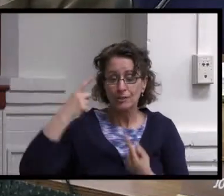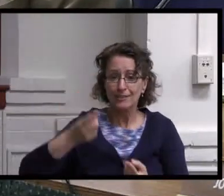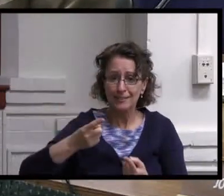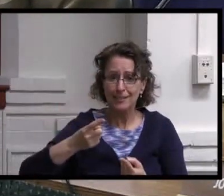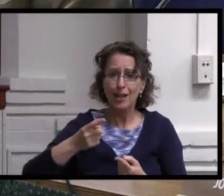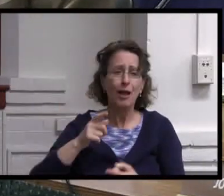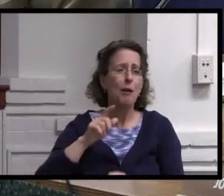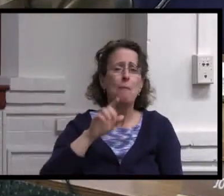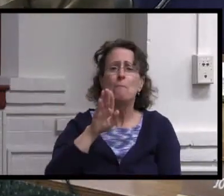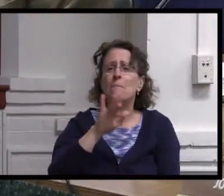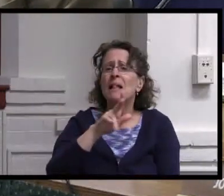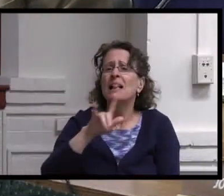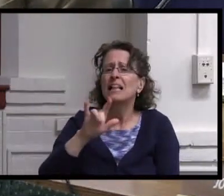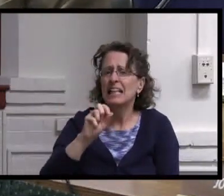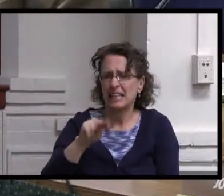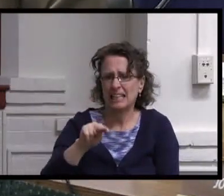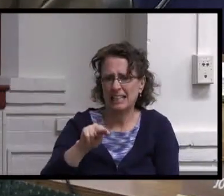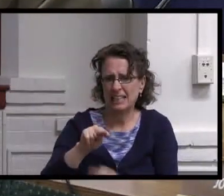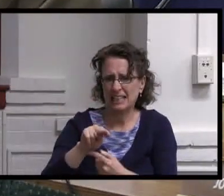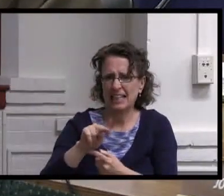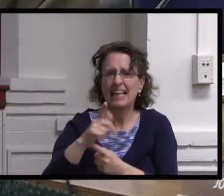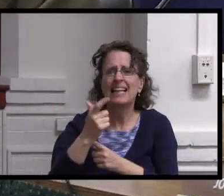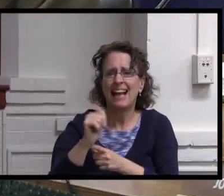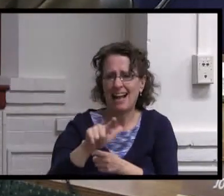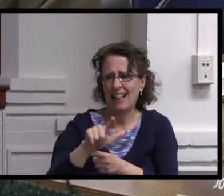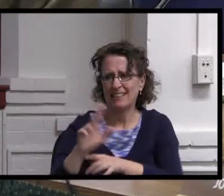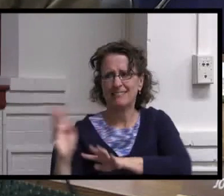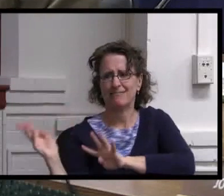that in about the 4-year time frame it would need to be